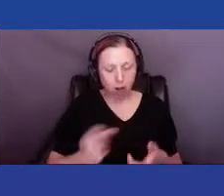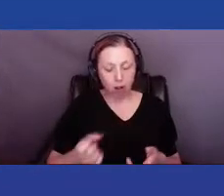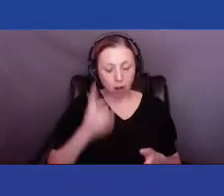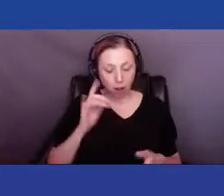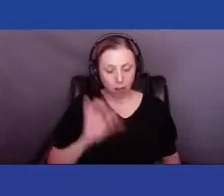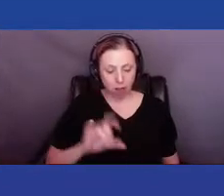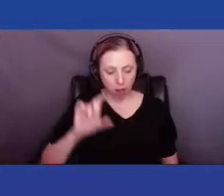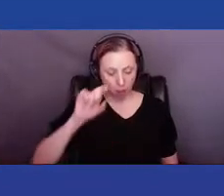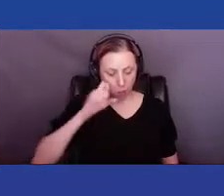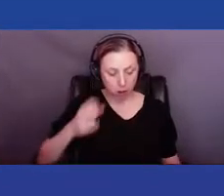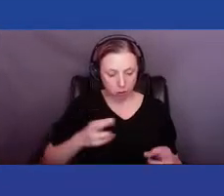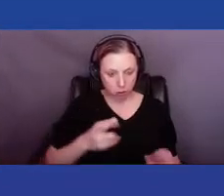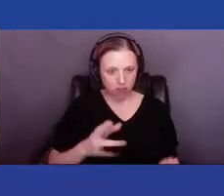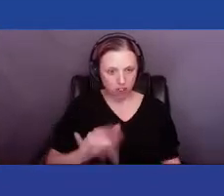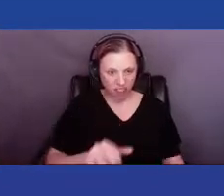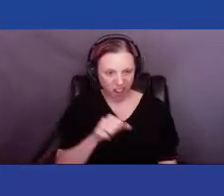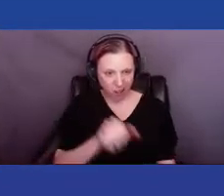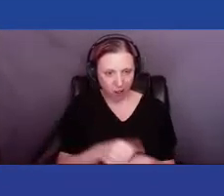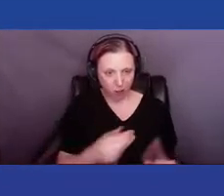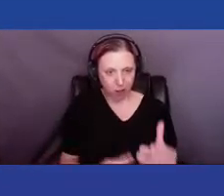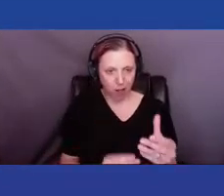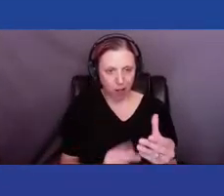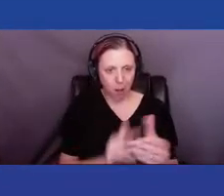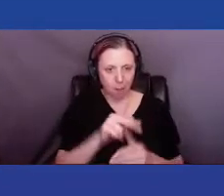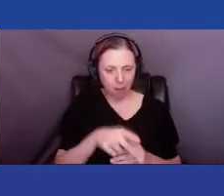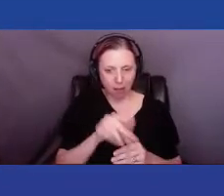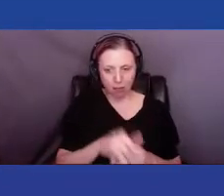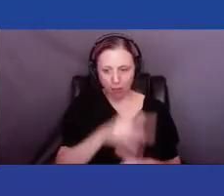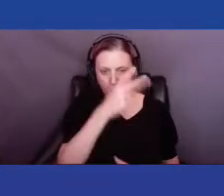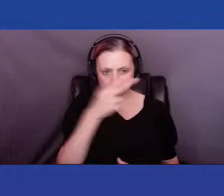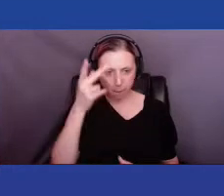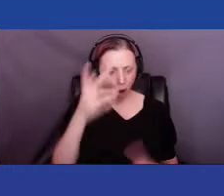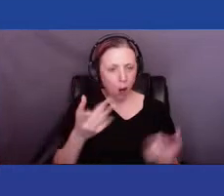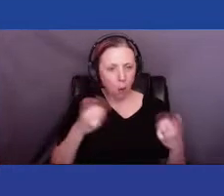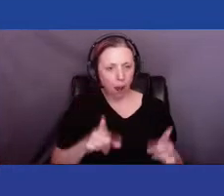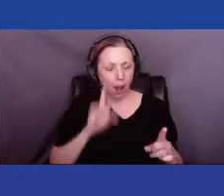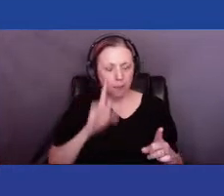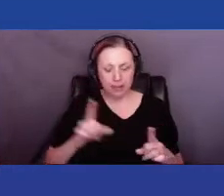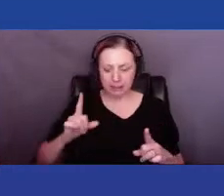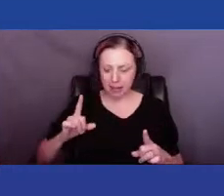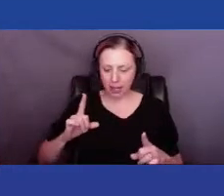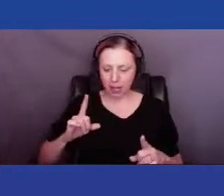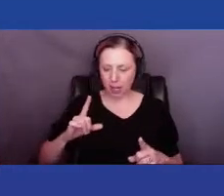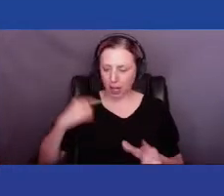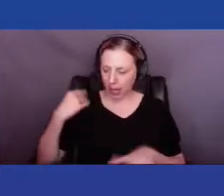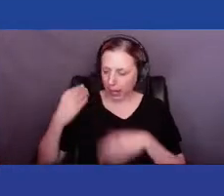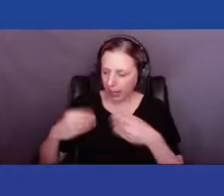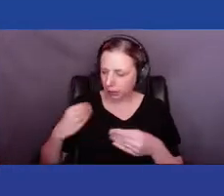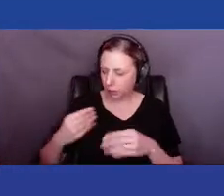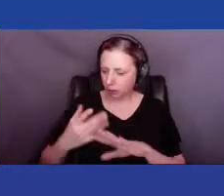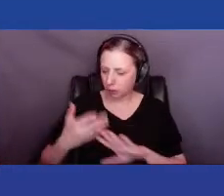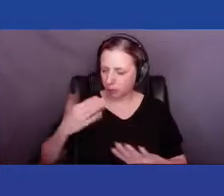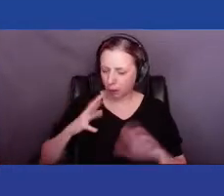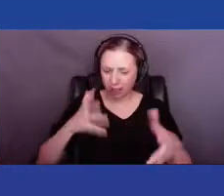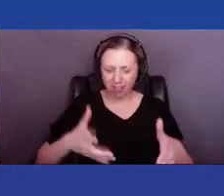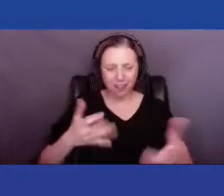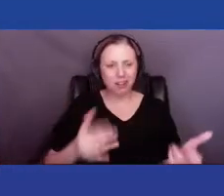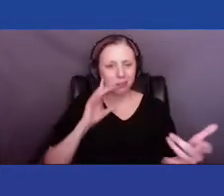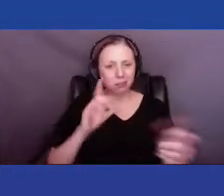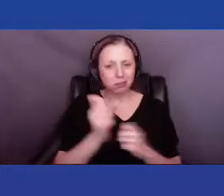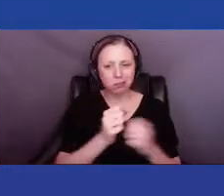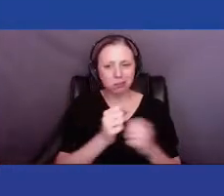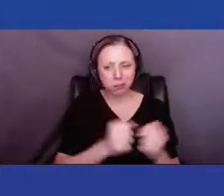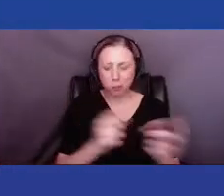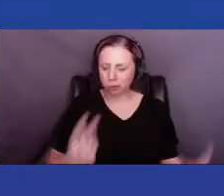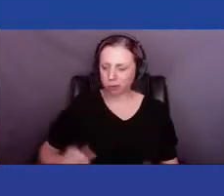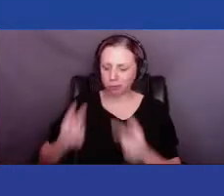Plant Park, relics of a past industry are left as sculpture and remembrance. I